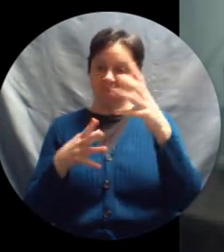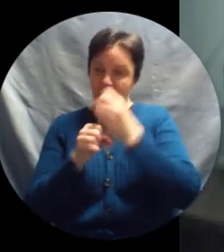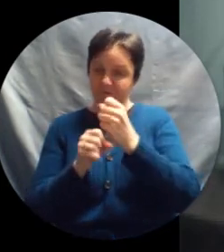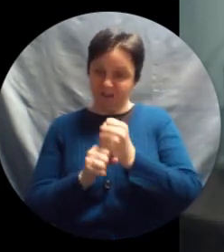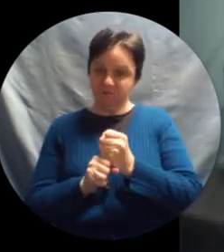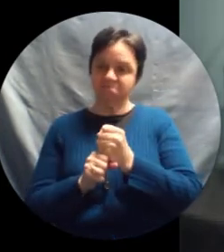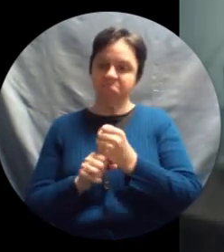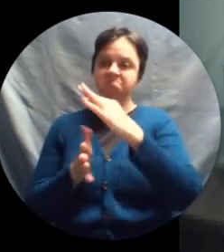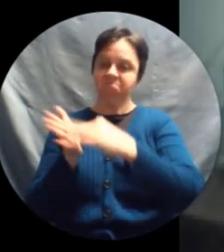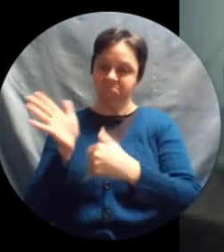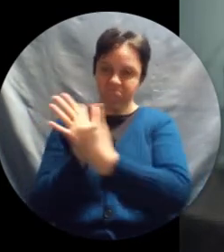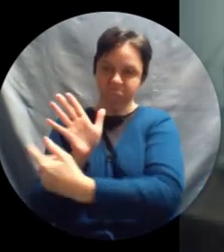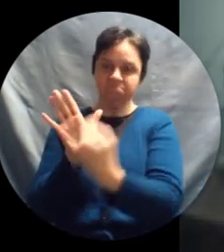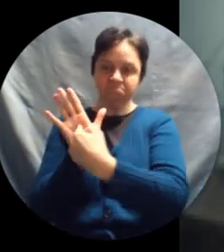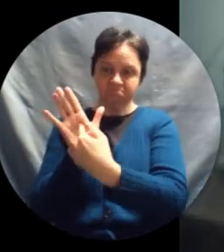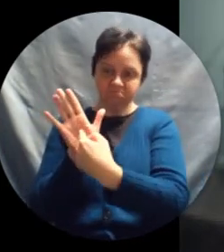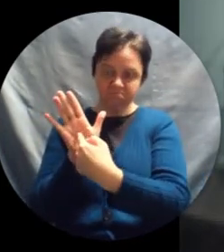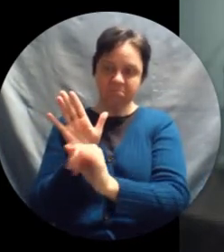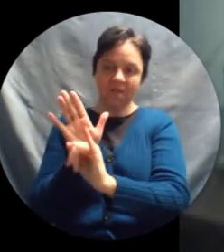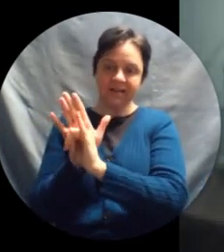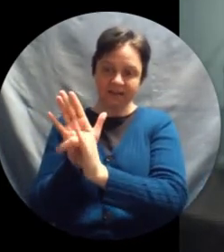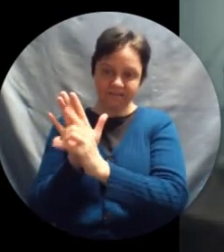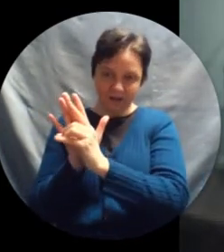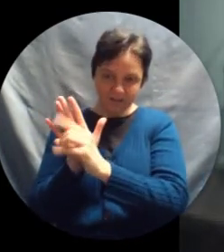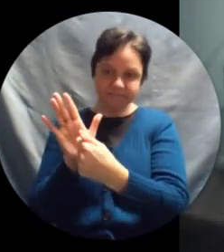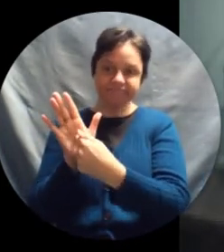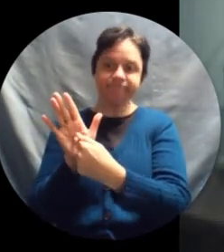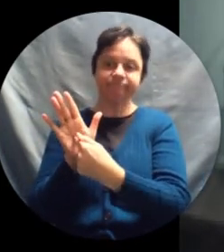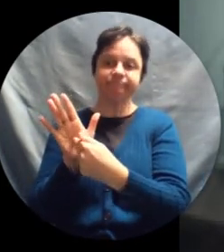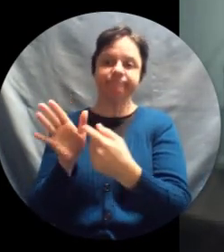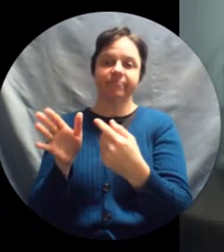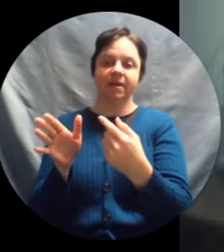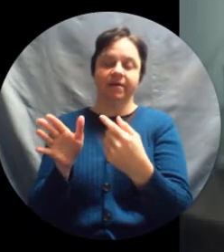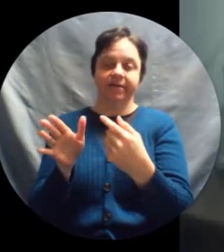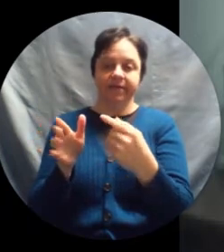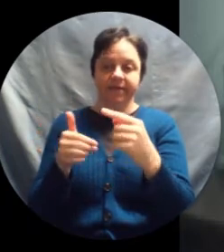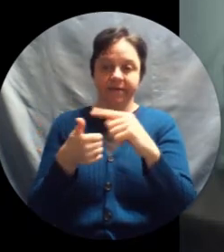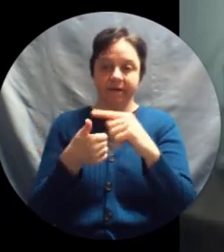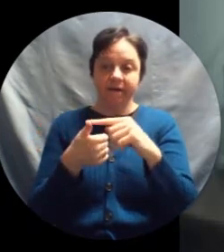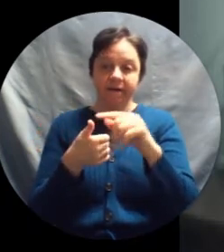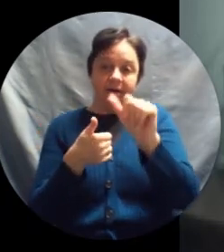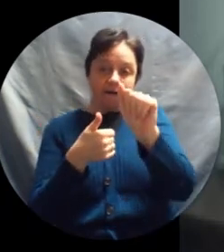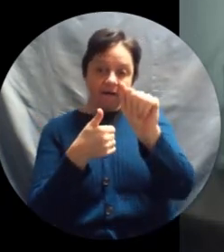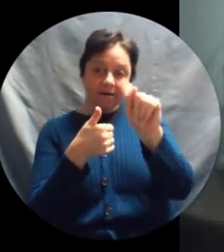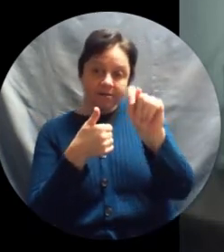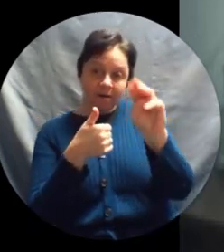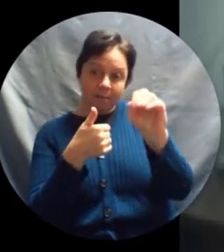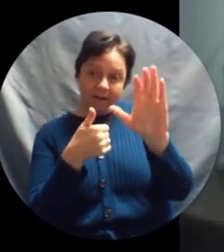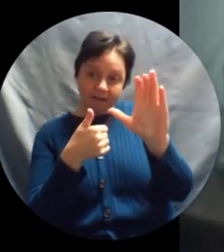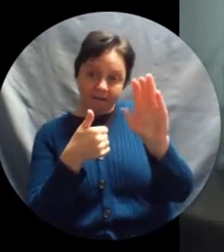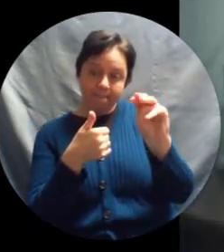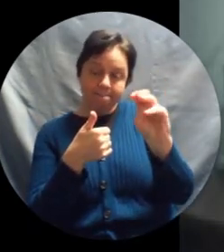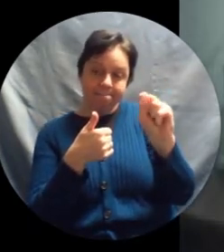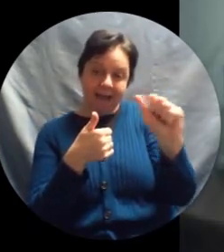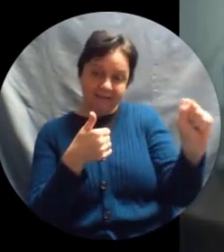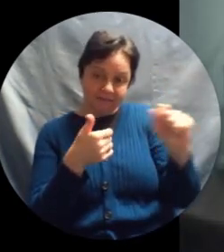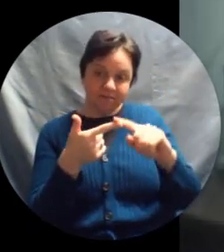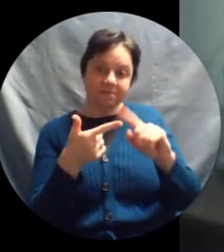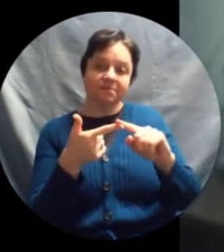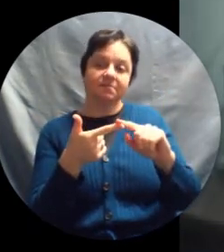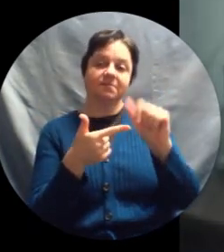table identifies, the element's atomic mass, its atomic number. Okay,